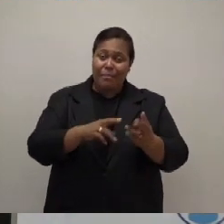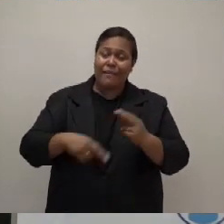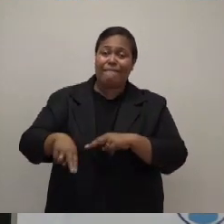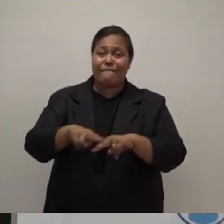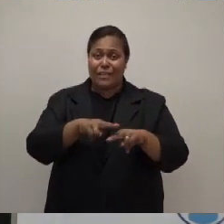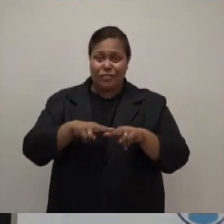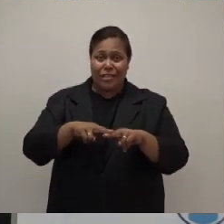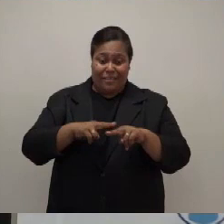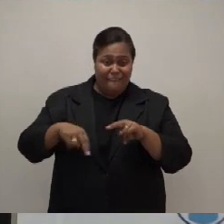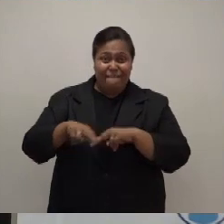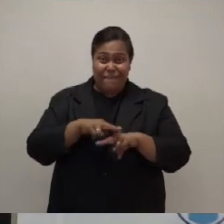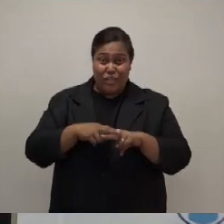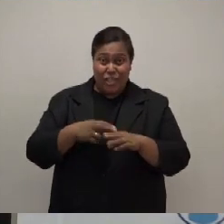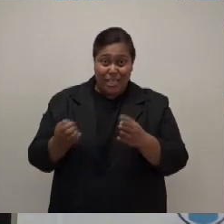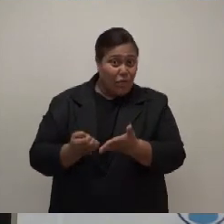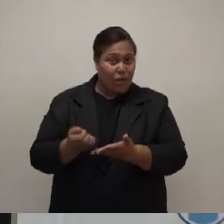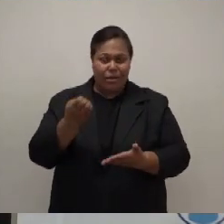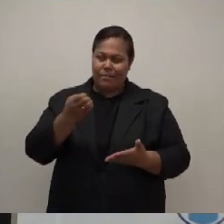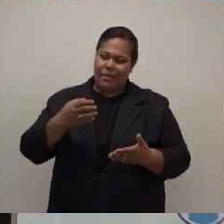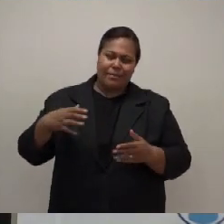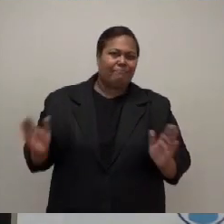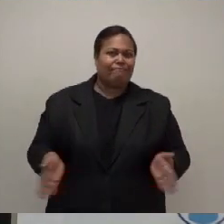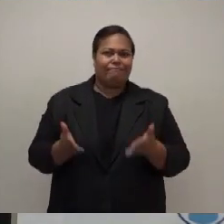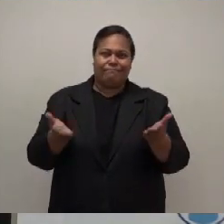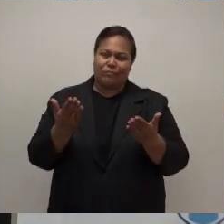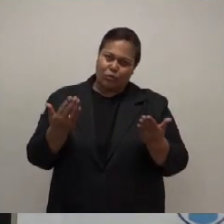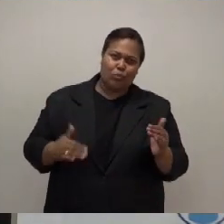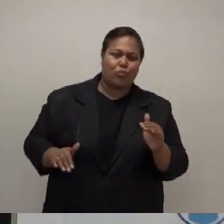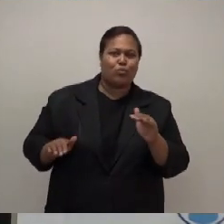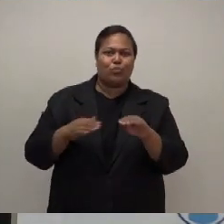Fijian economy on the road to recovery.